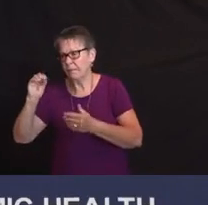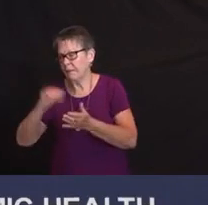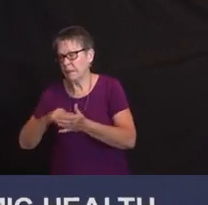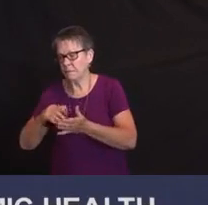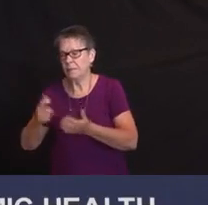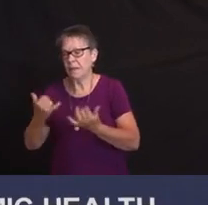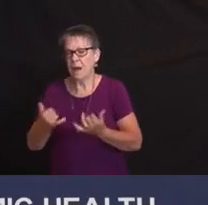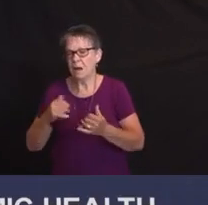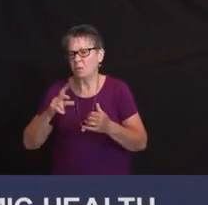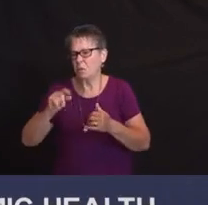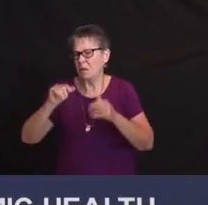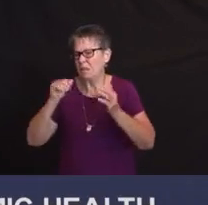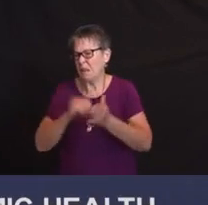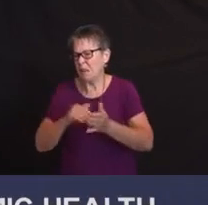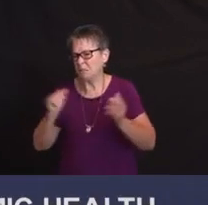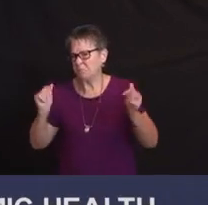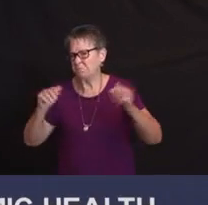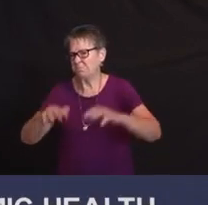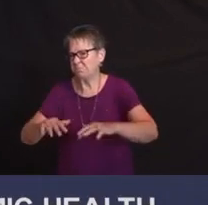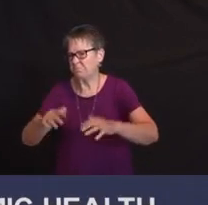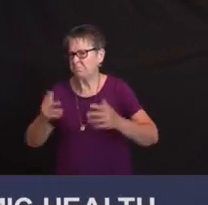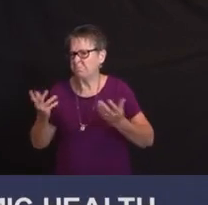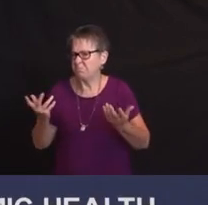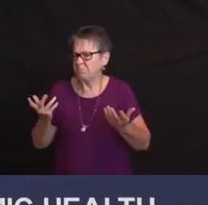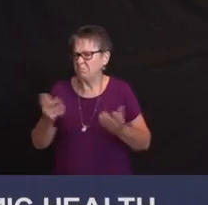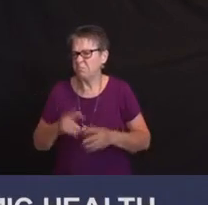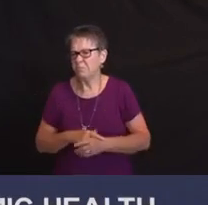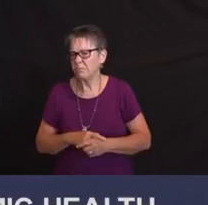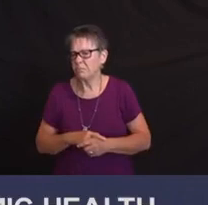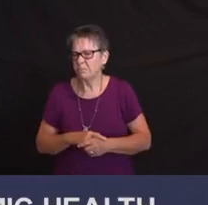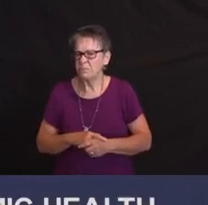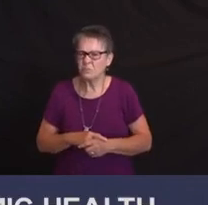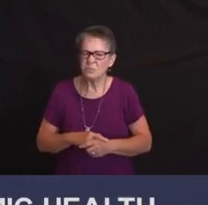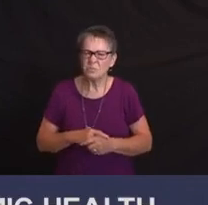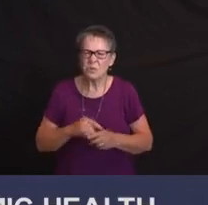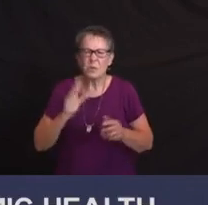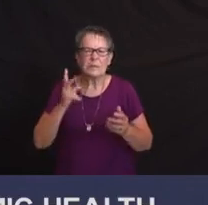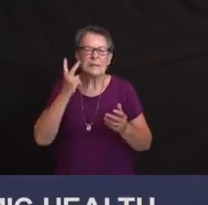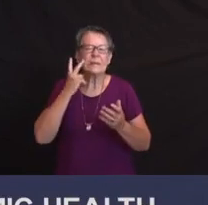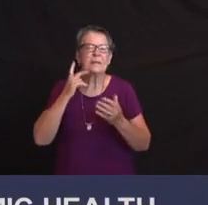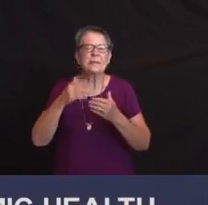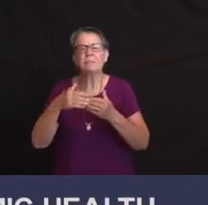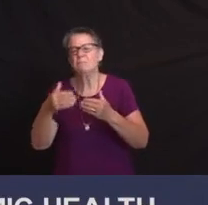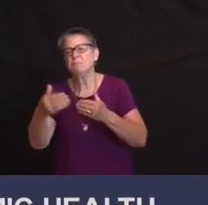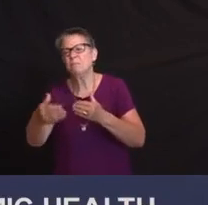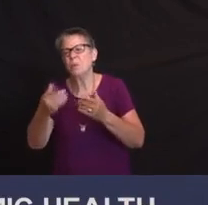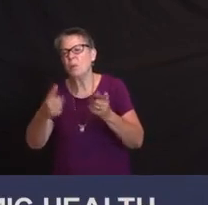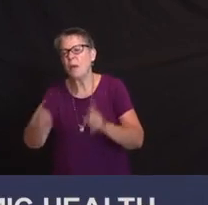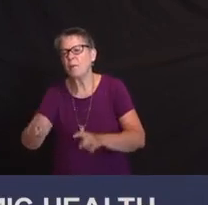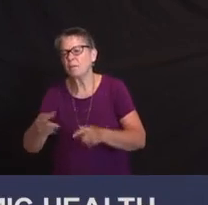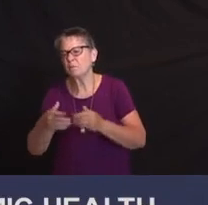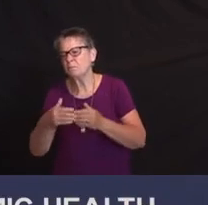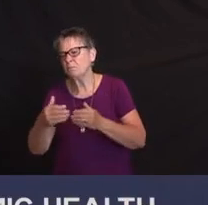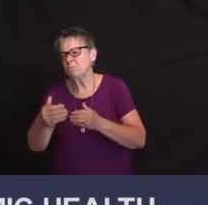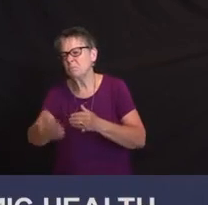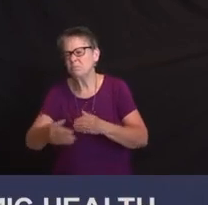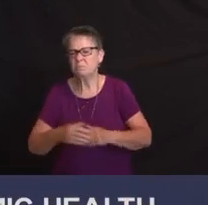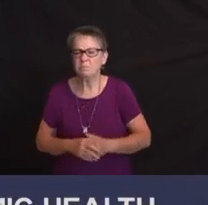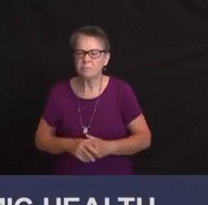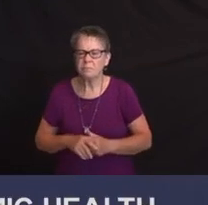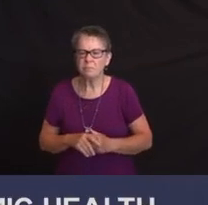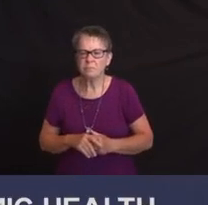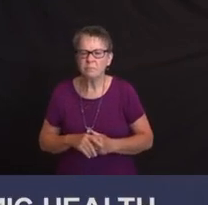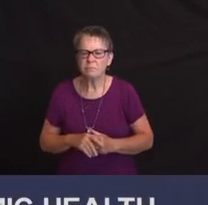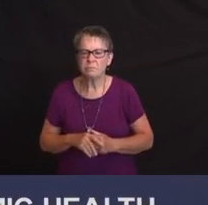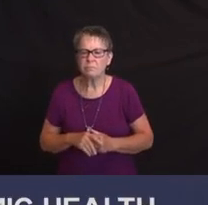say? No disagreement on that. Yeah, I mean, I think we've kind of had it. Is that fair to say, in